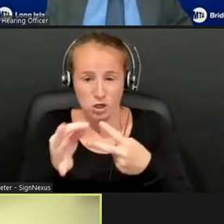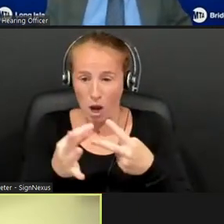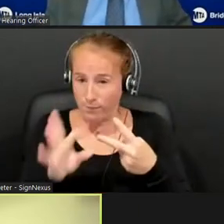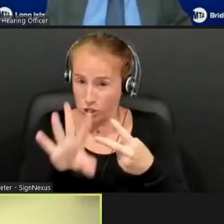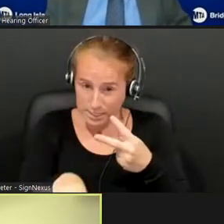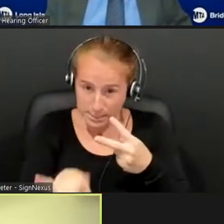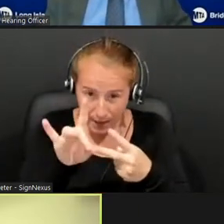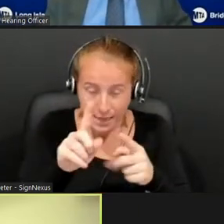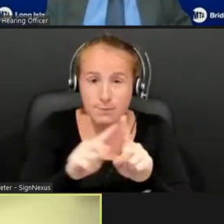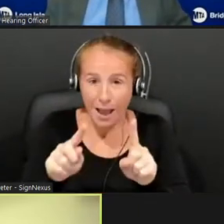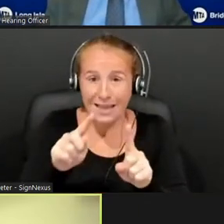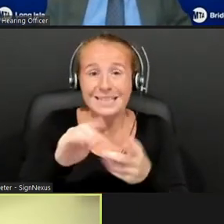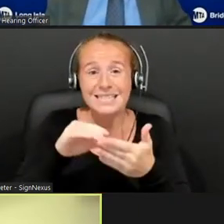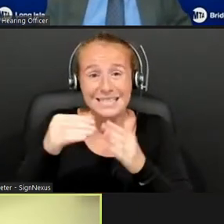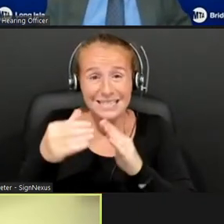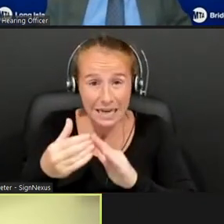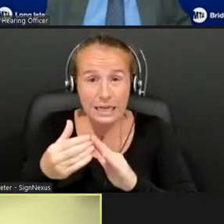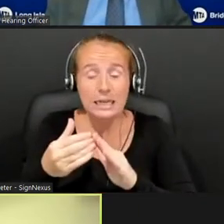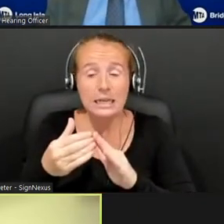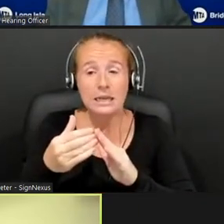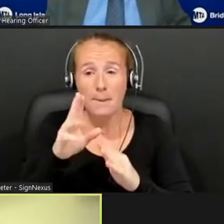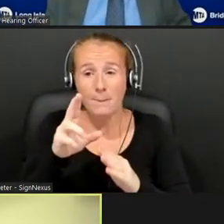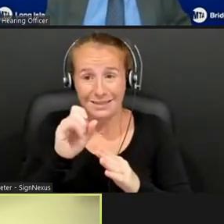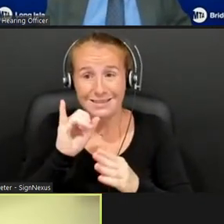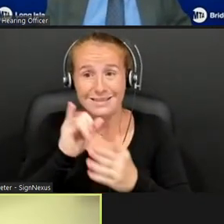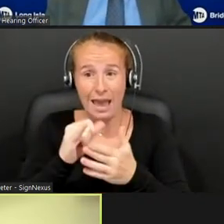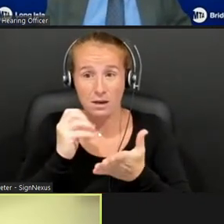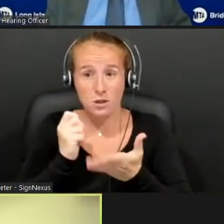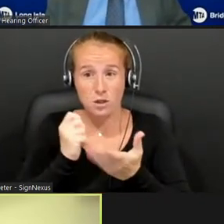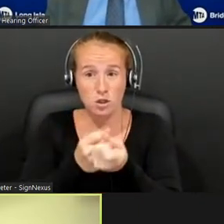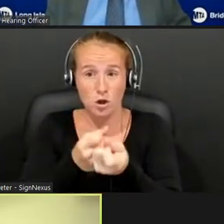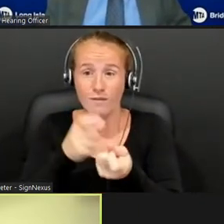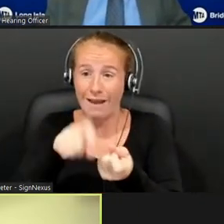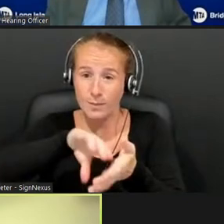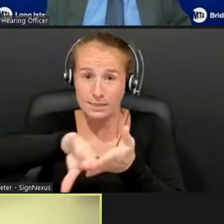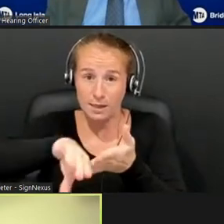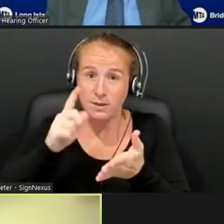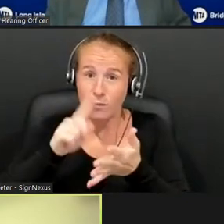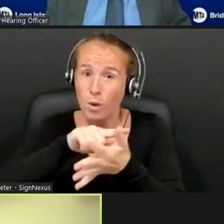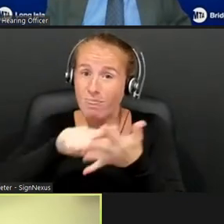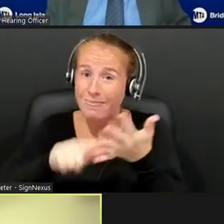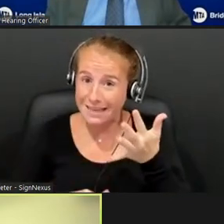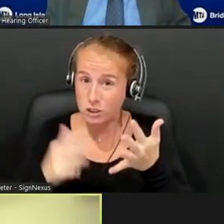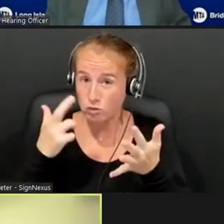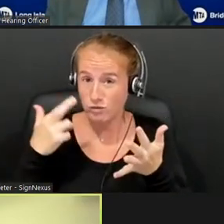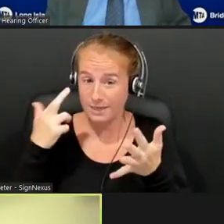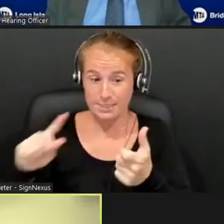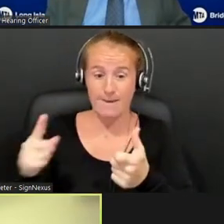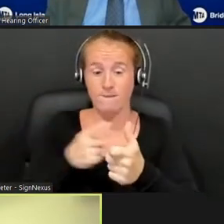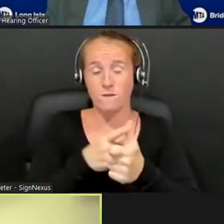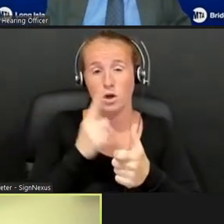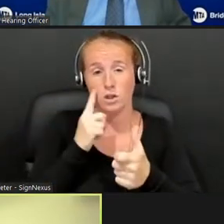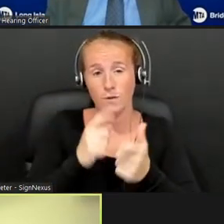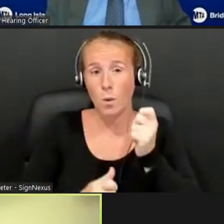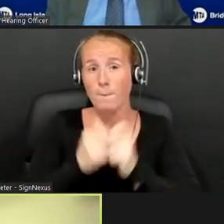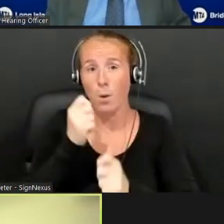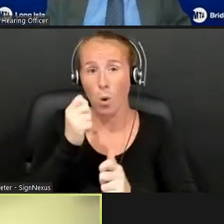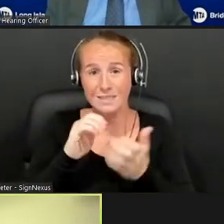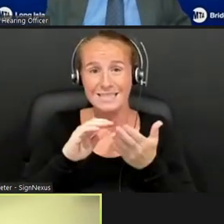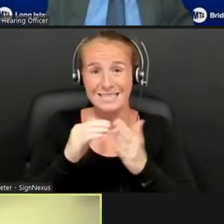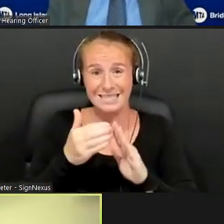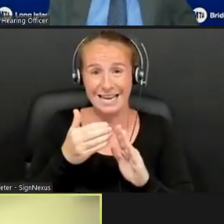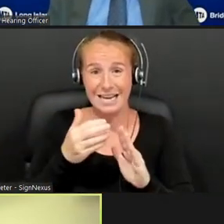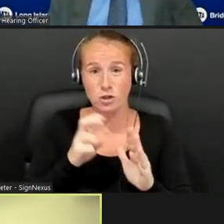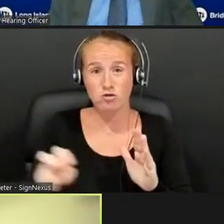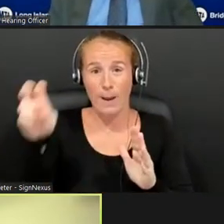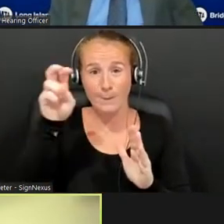buses that serve the public on a fixed schedule must be Exempted for the following reasons first for most Inner City trips